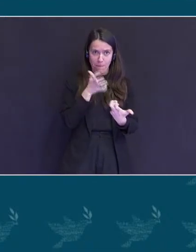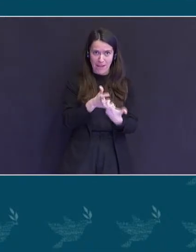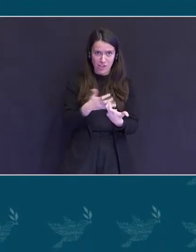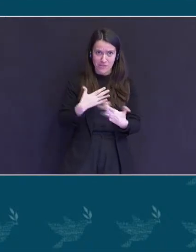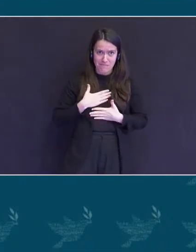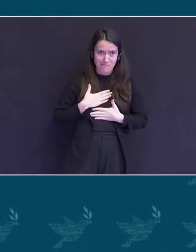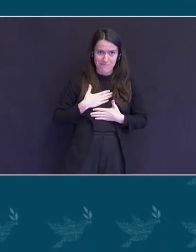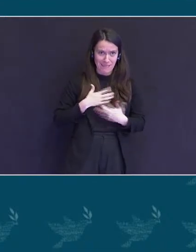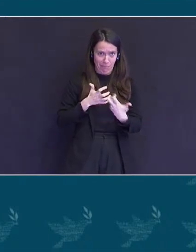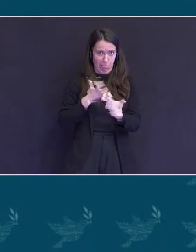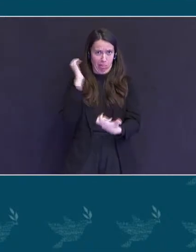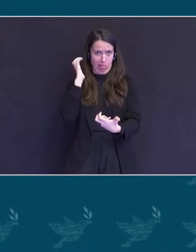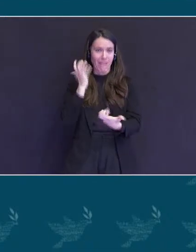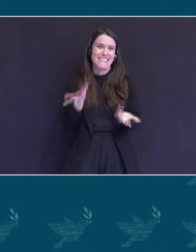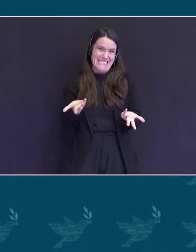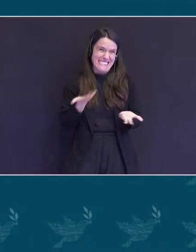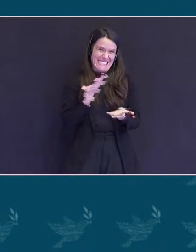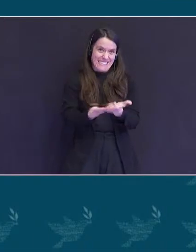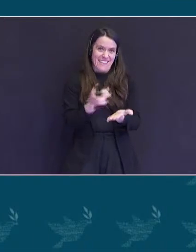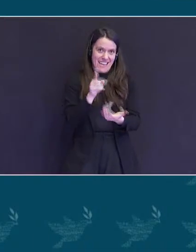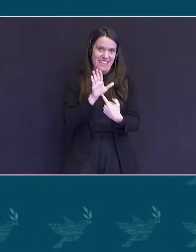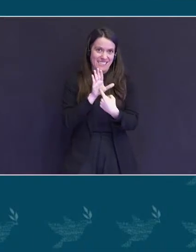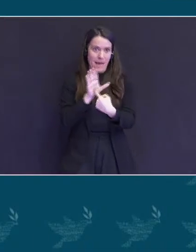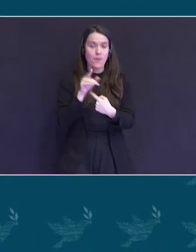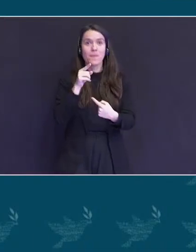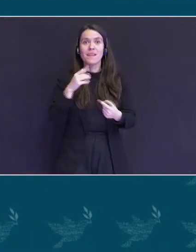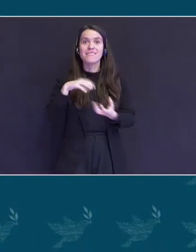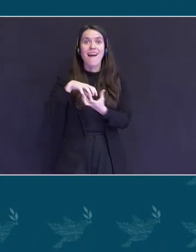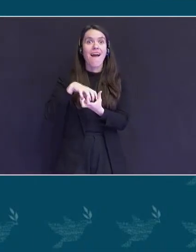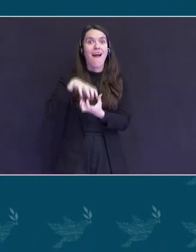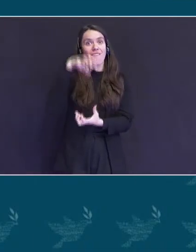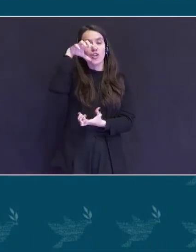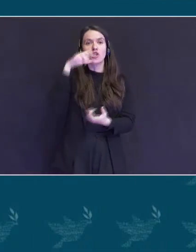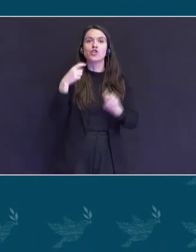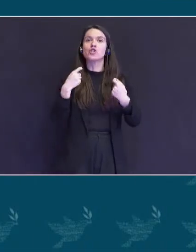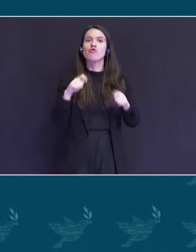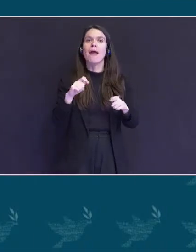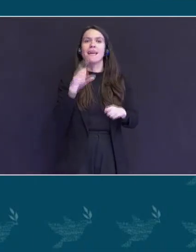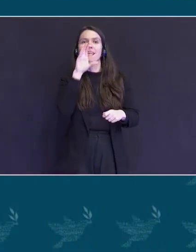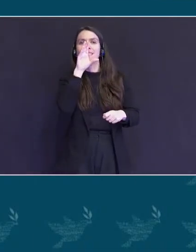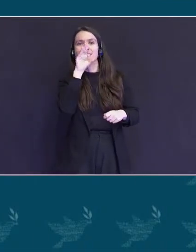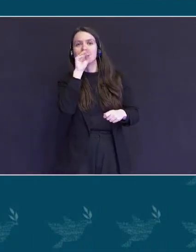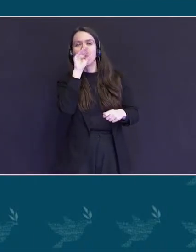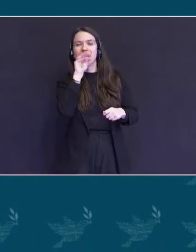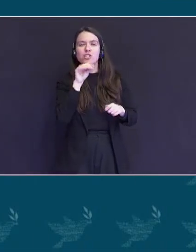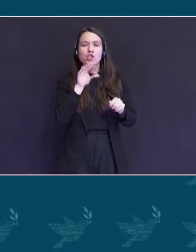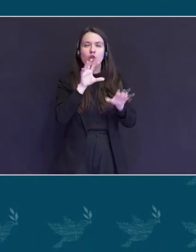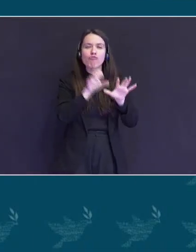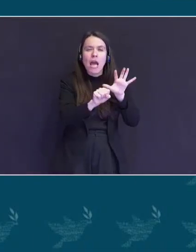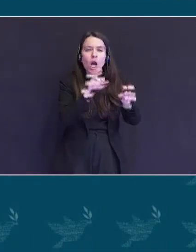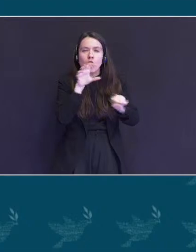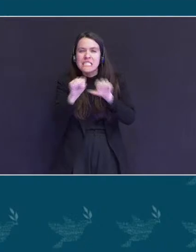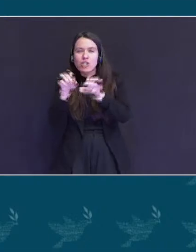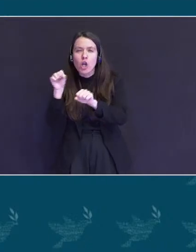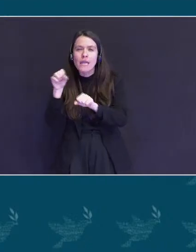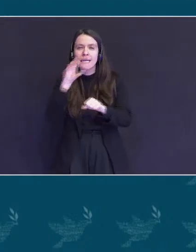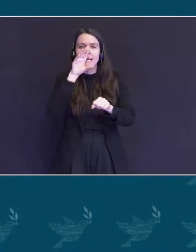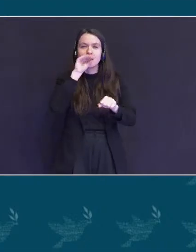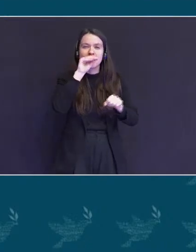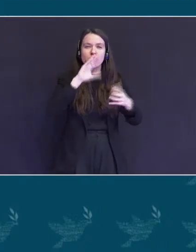and actually this avatar try to do the speech recognition and speech synthesis, but we don't know what's going on,